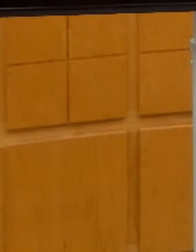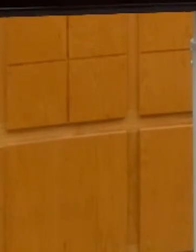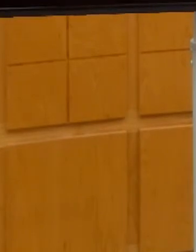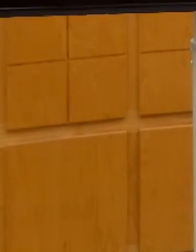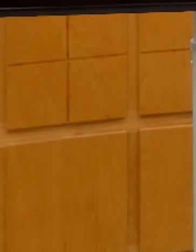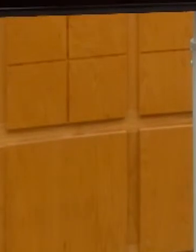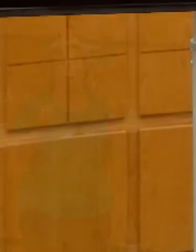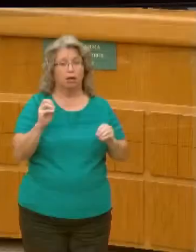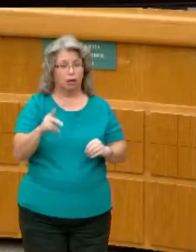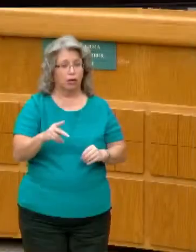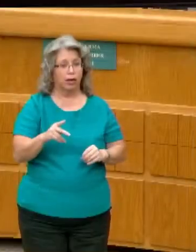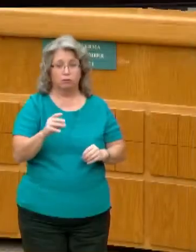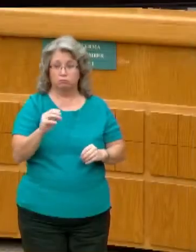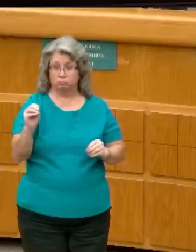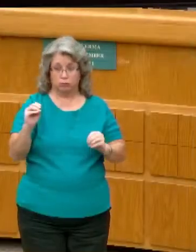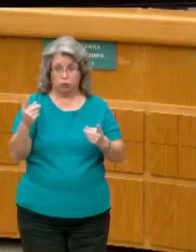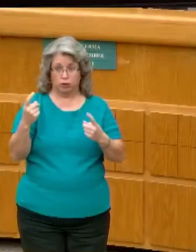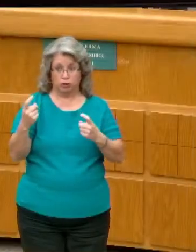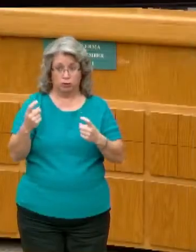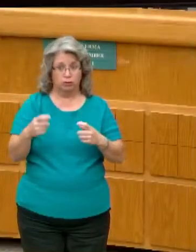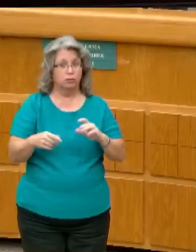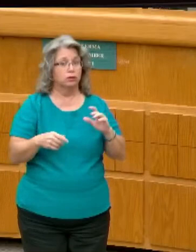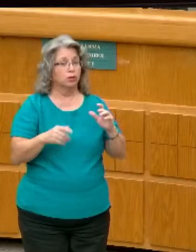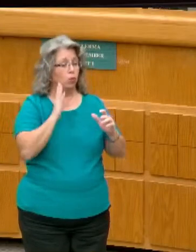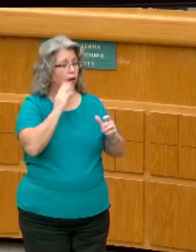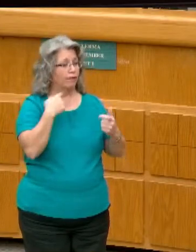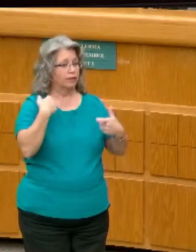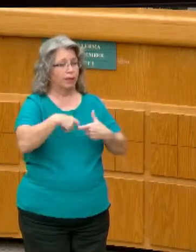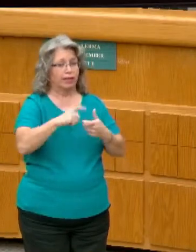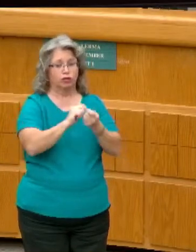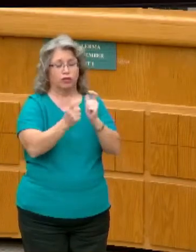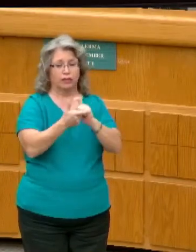No? Okay, we're good. Questions? We're going to go to the translation. Thanks, everybody.